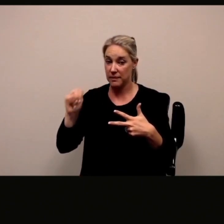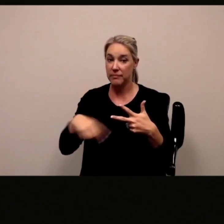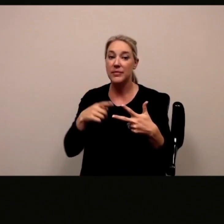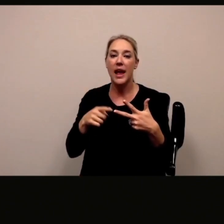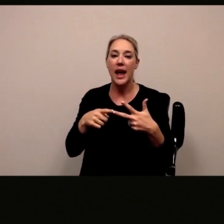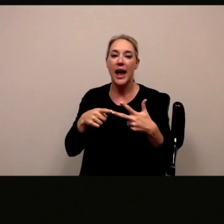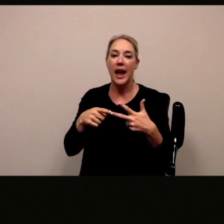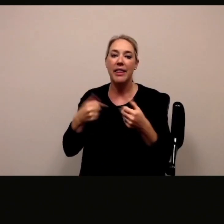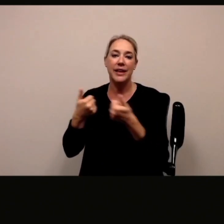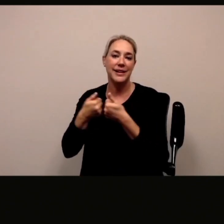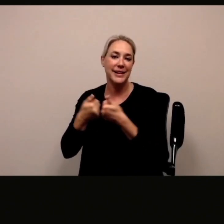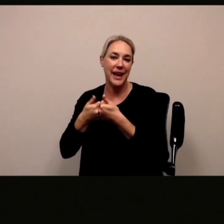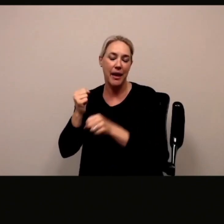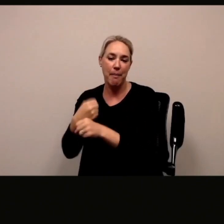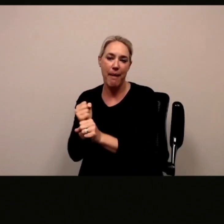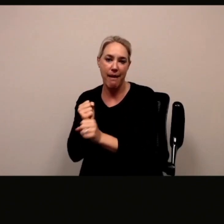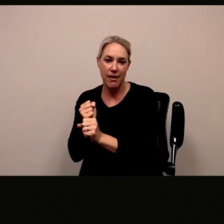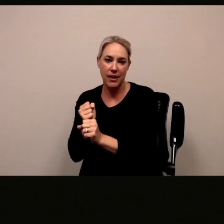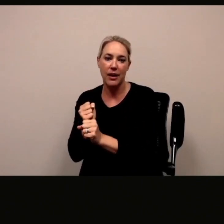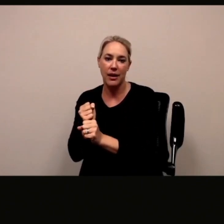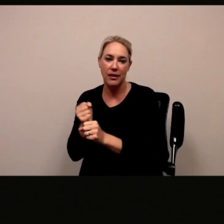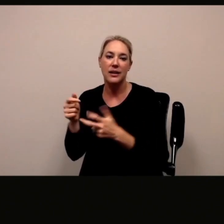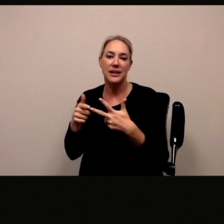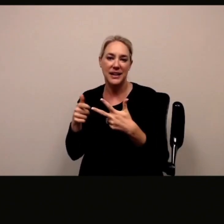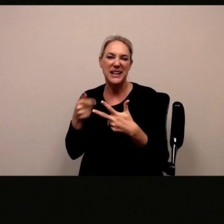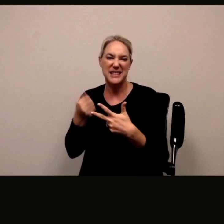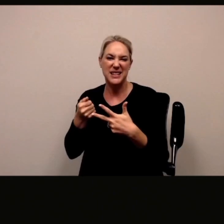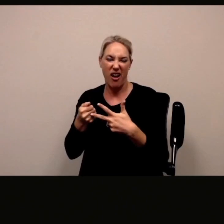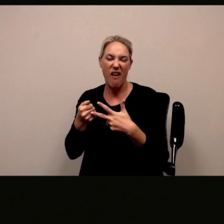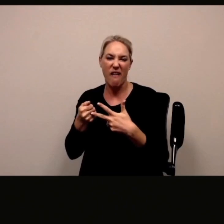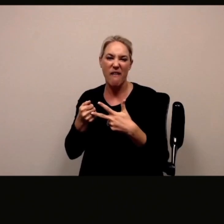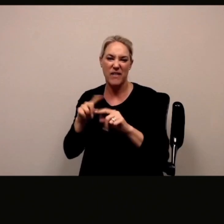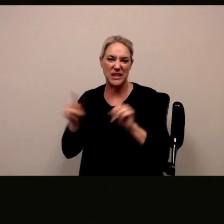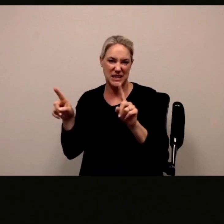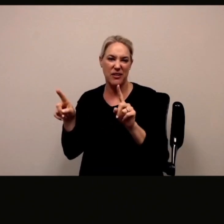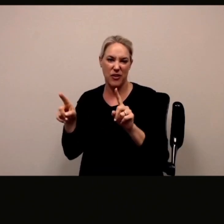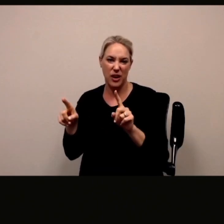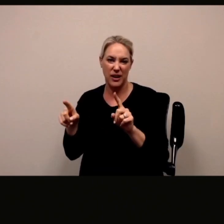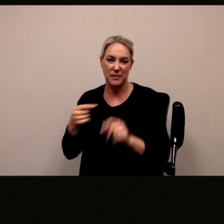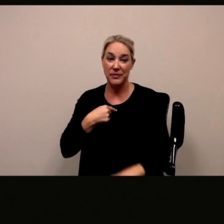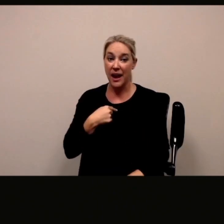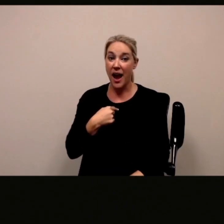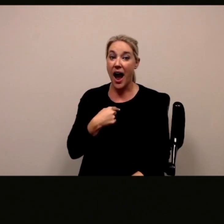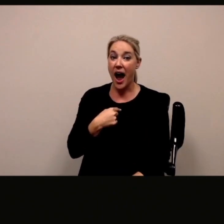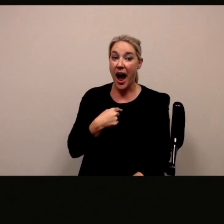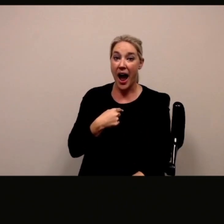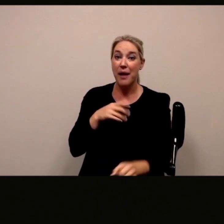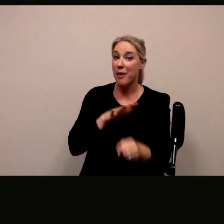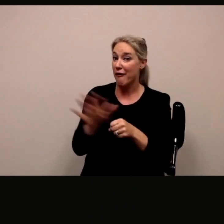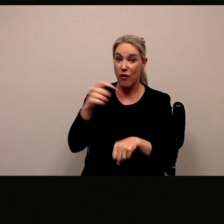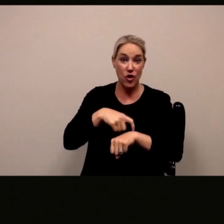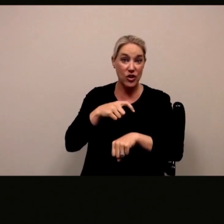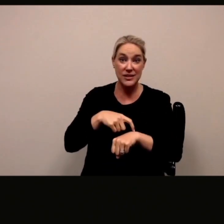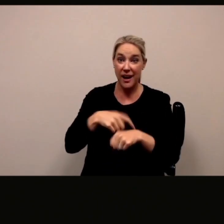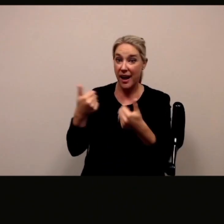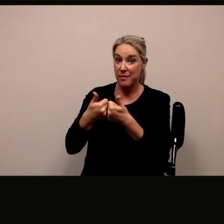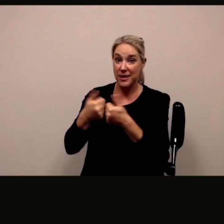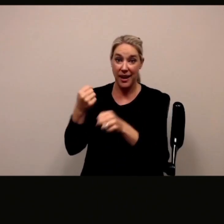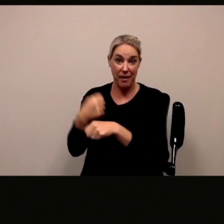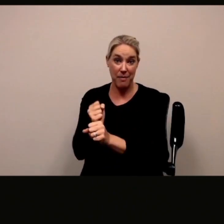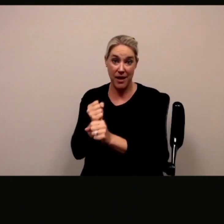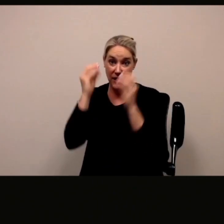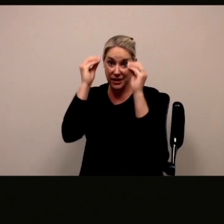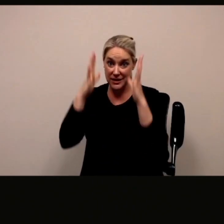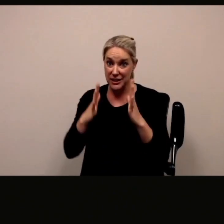of is its own bag, and sometimes that can work really well. I mean, obviously, I am a full-time game making teacher now, so I'm into that too. But I think really